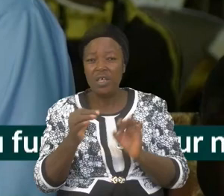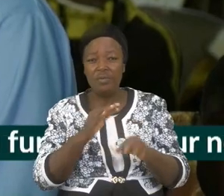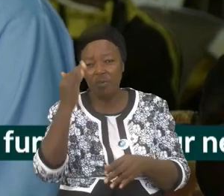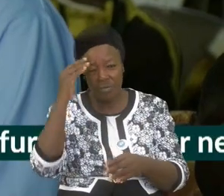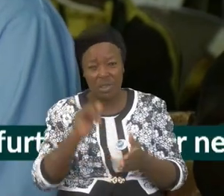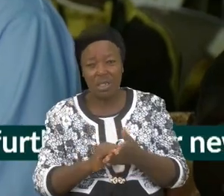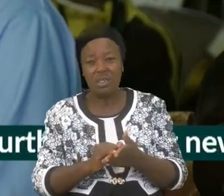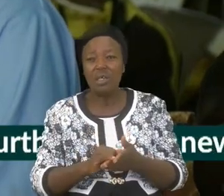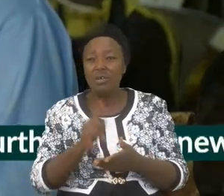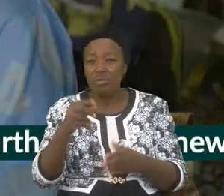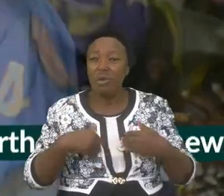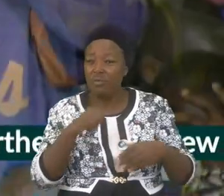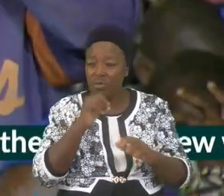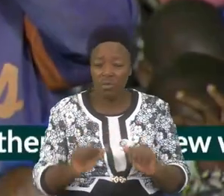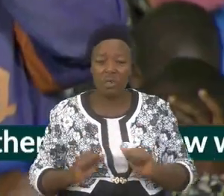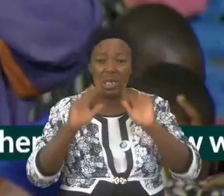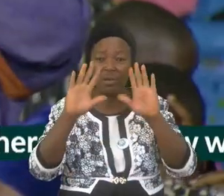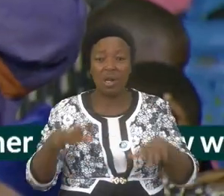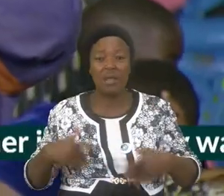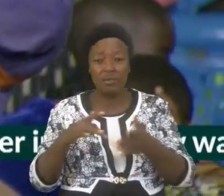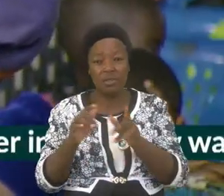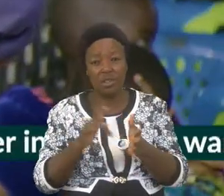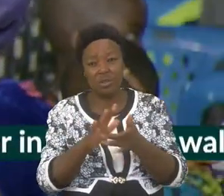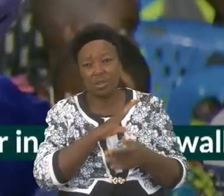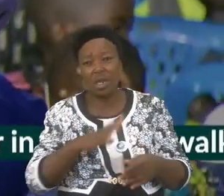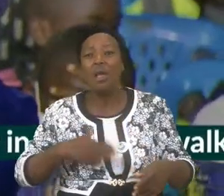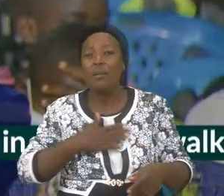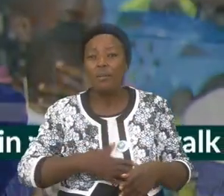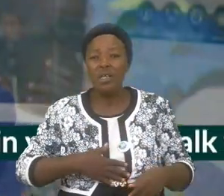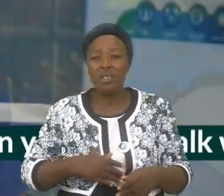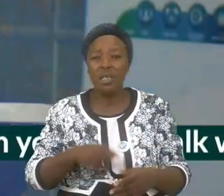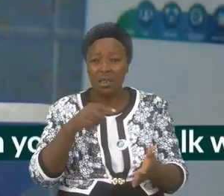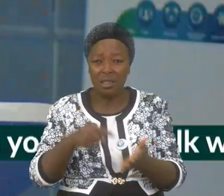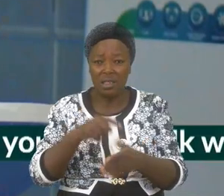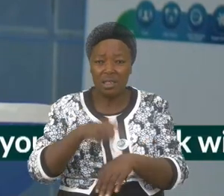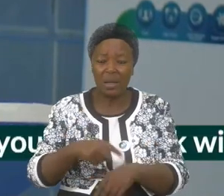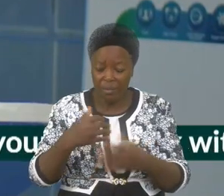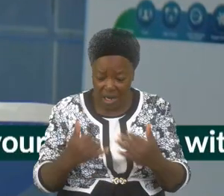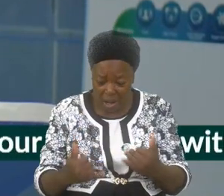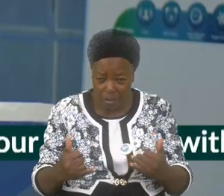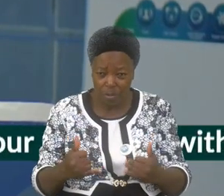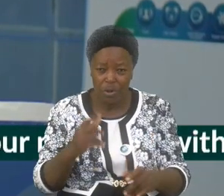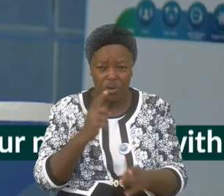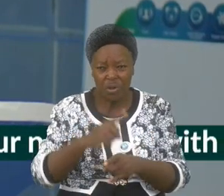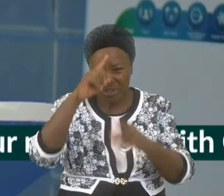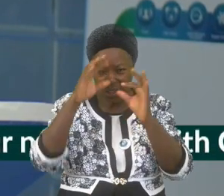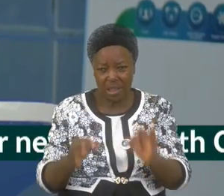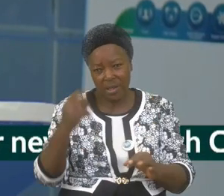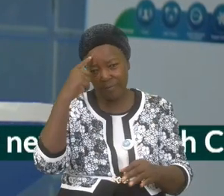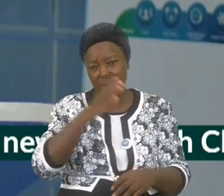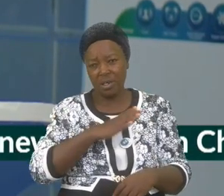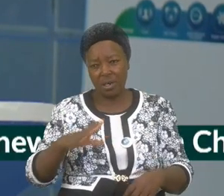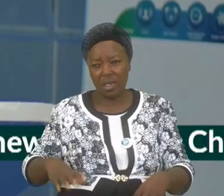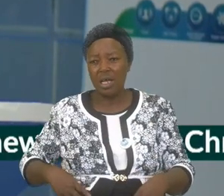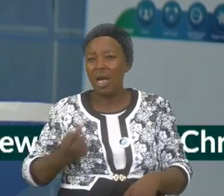Ensure that the phone number, the digits are correct, 11.